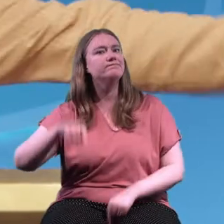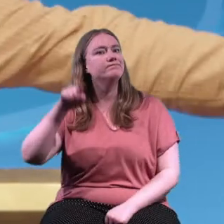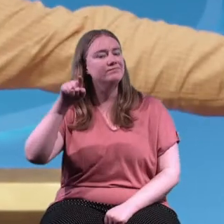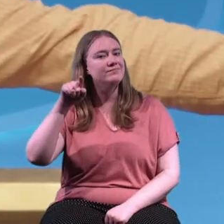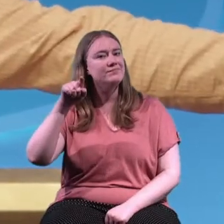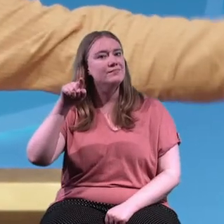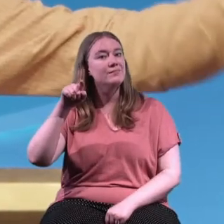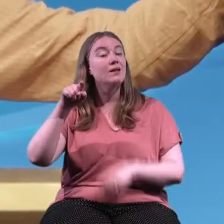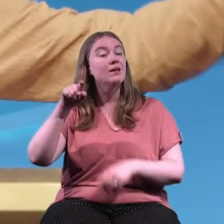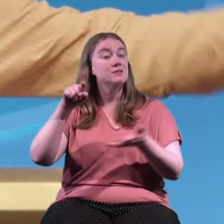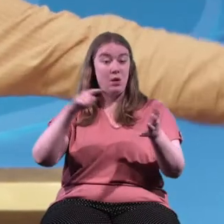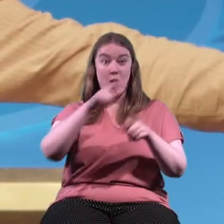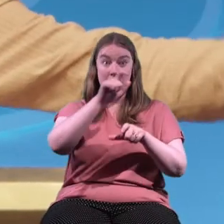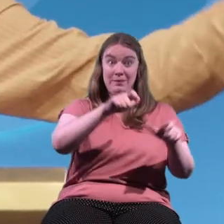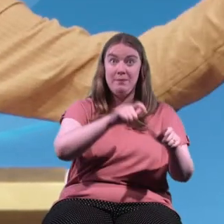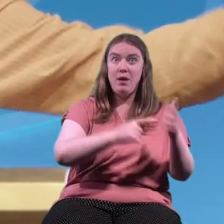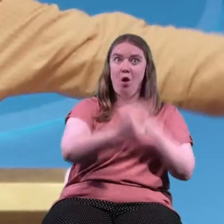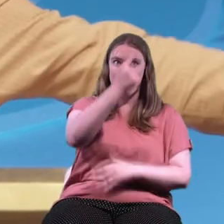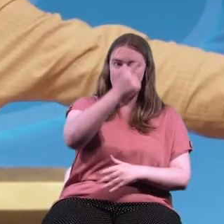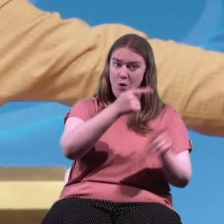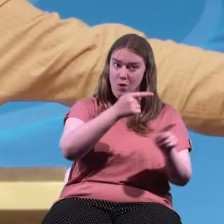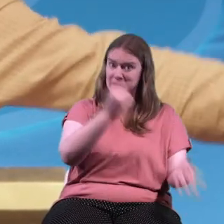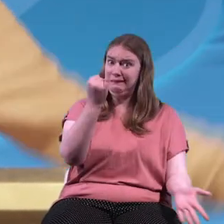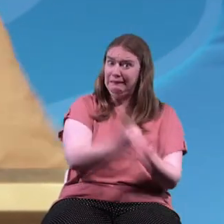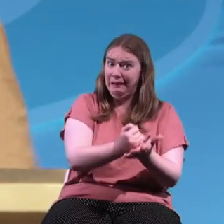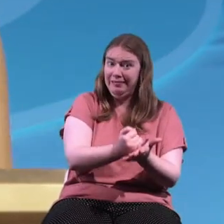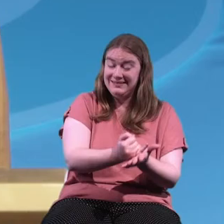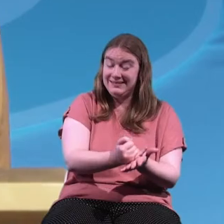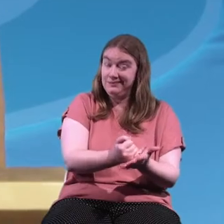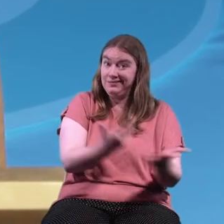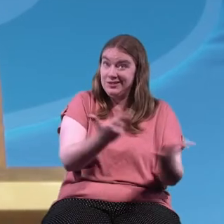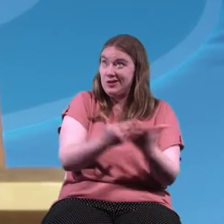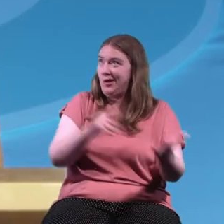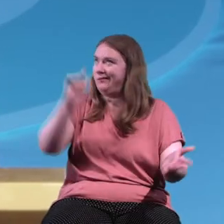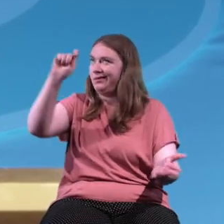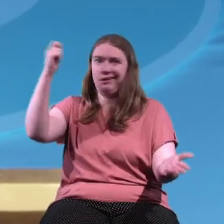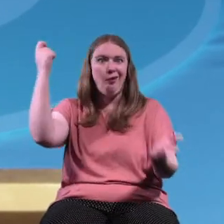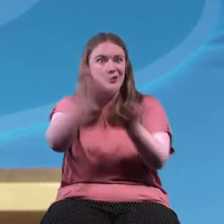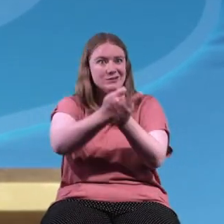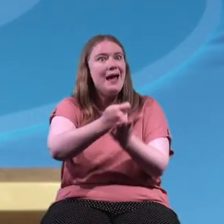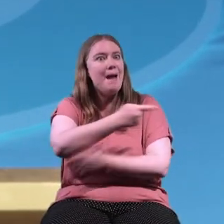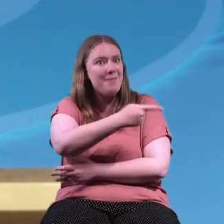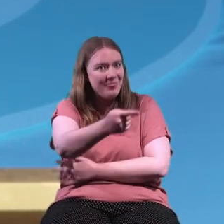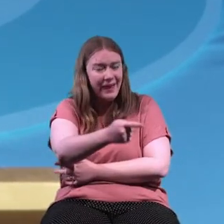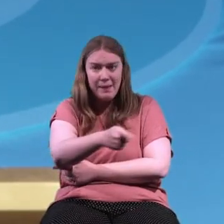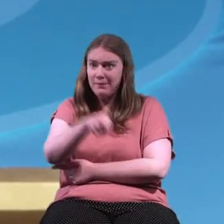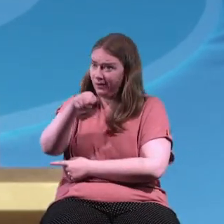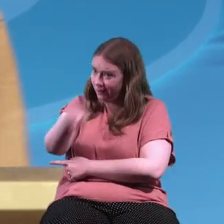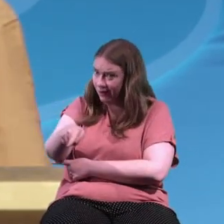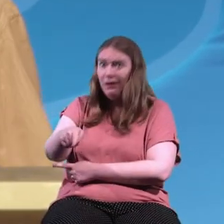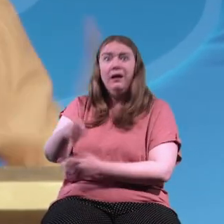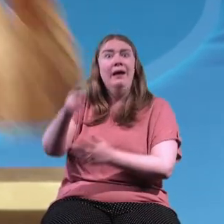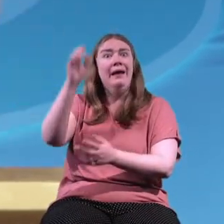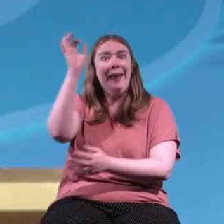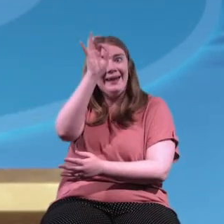So here are the people of God. They are guilty. They deserve to be condemned. Here is God. He is innocent. He deserves to be vindicated. And here